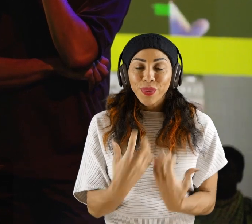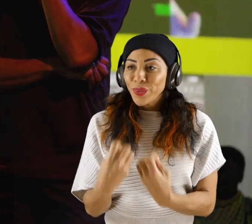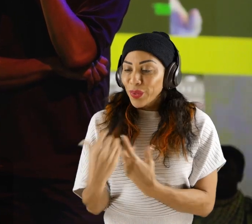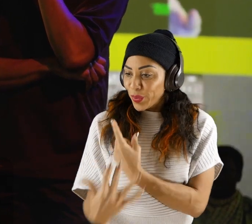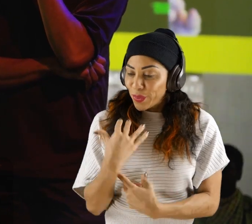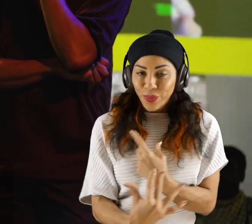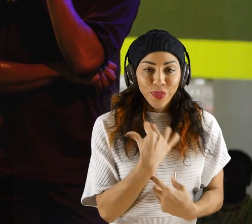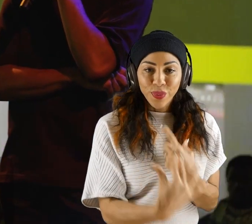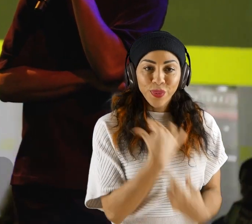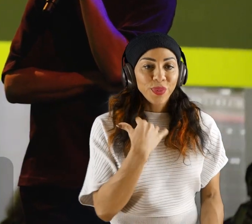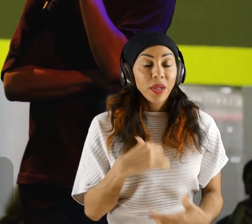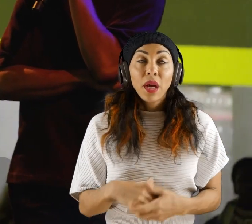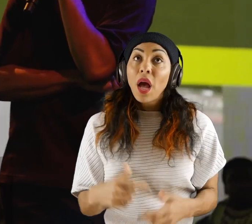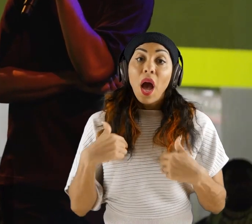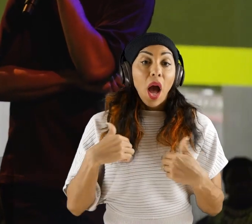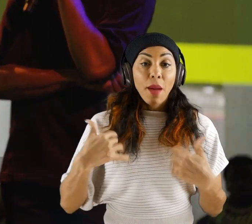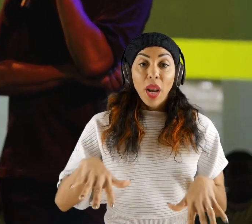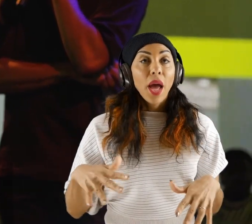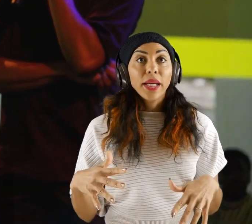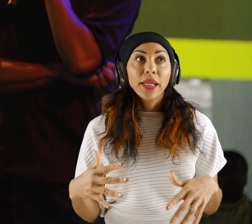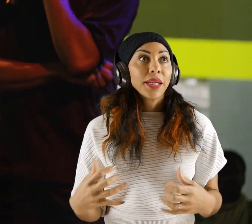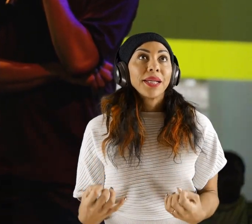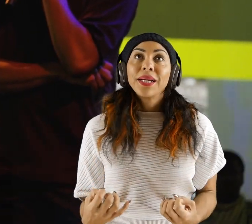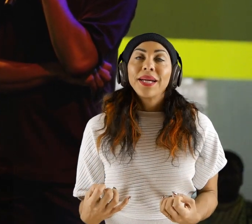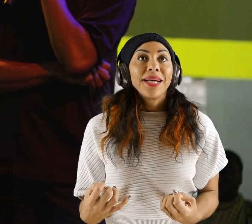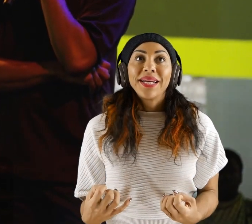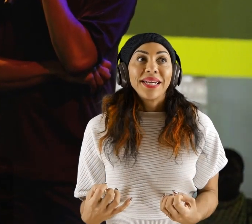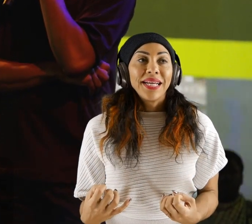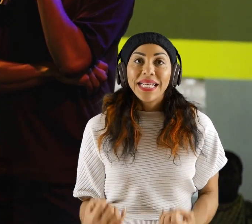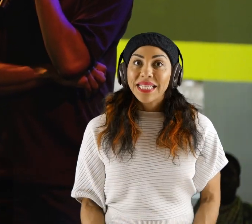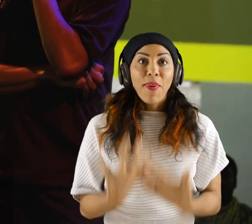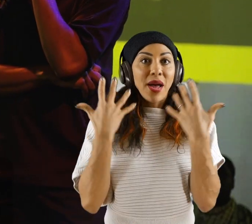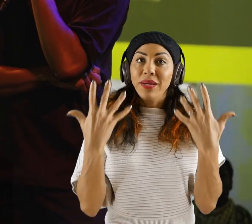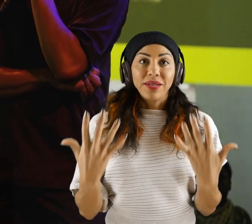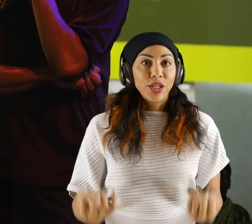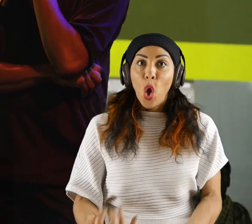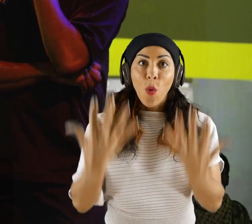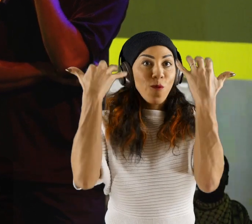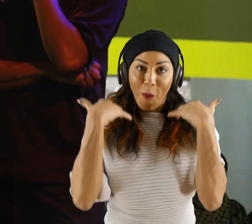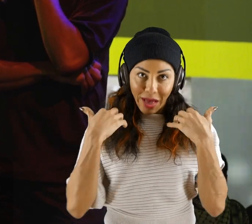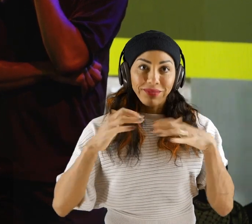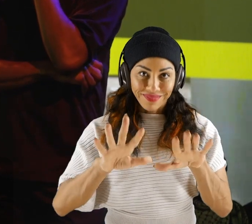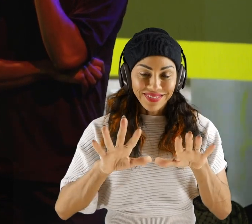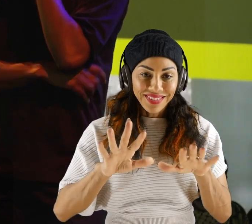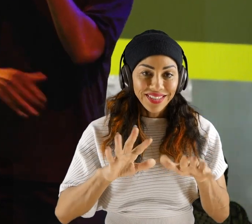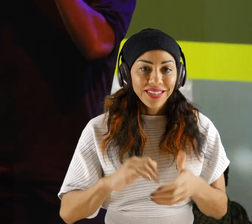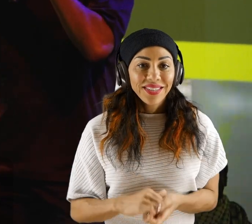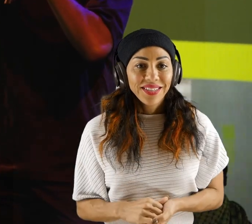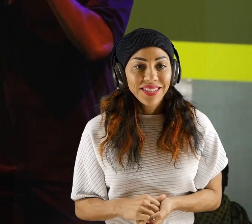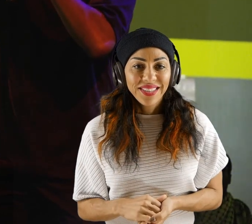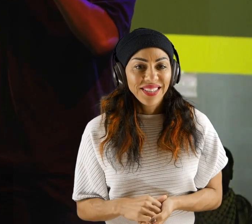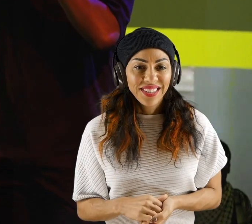I'm like overwhelmed with inspiration. So some of the time I'm like, this is actually easy